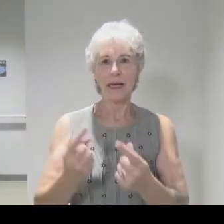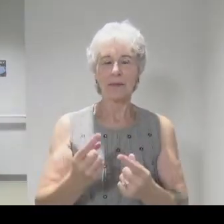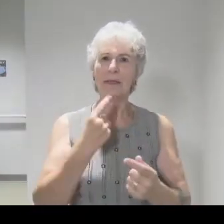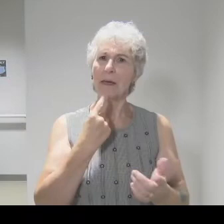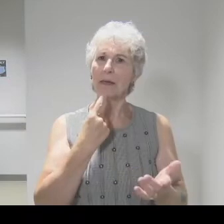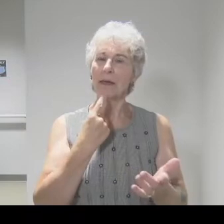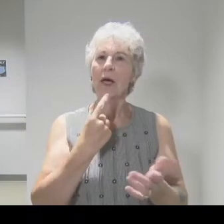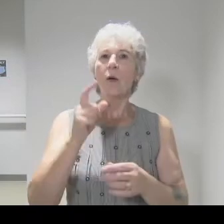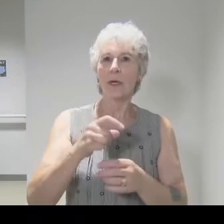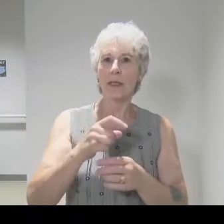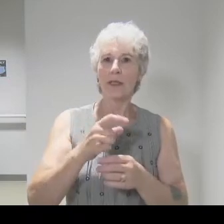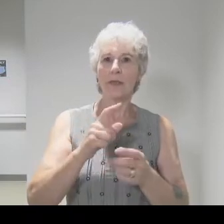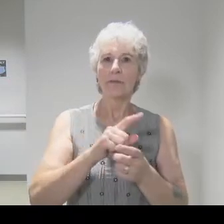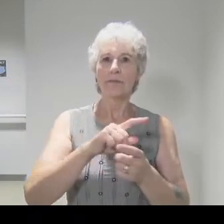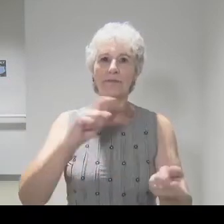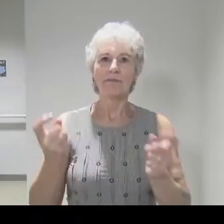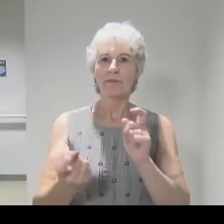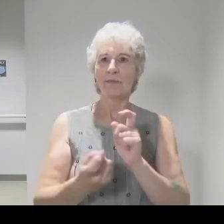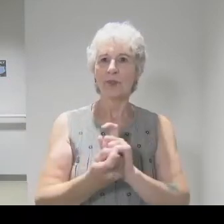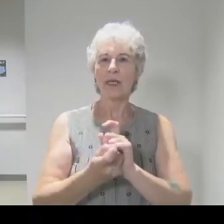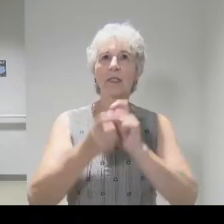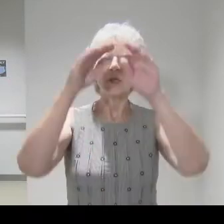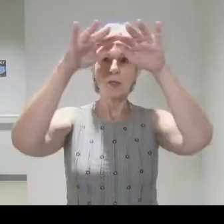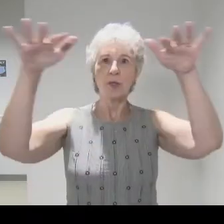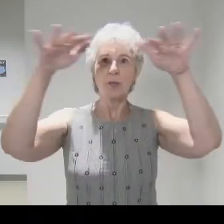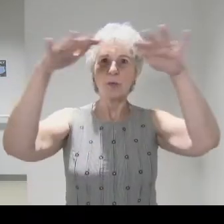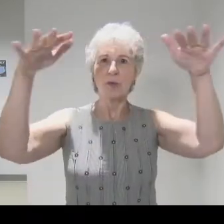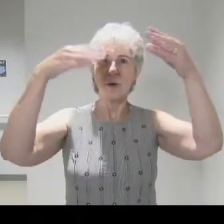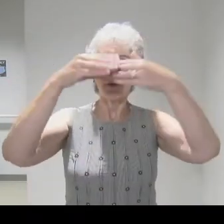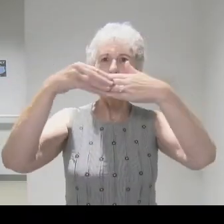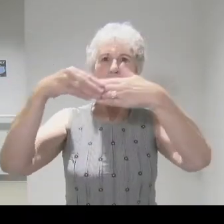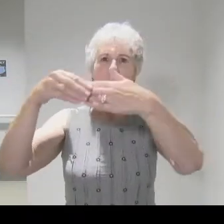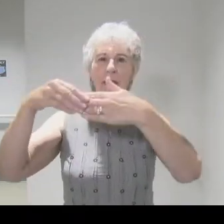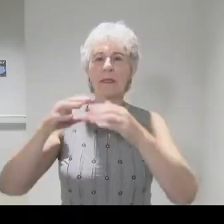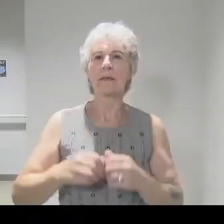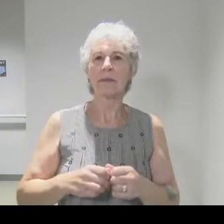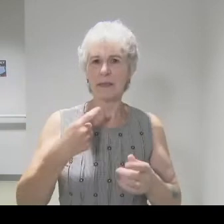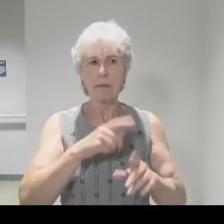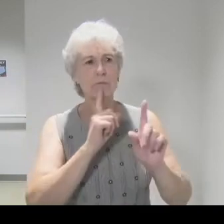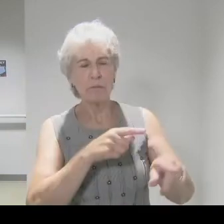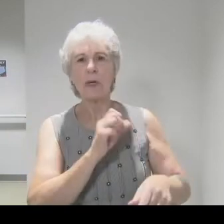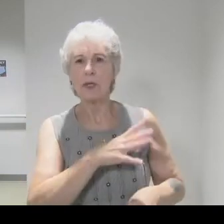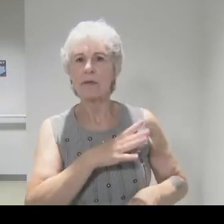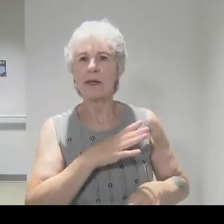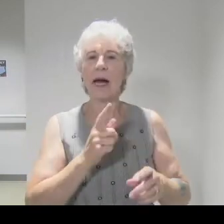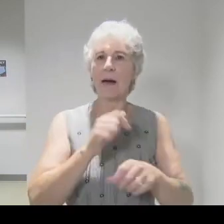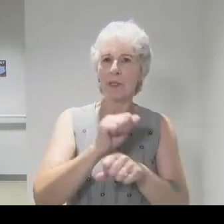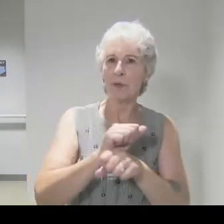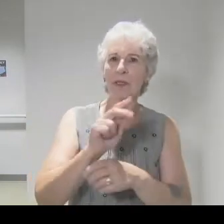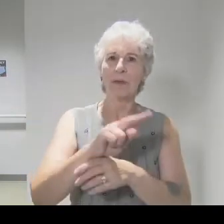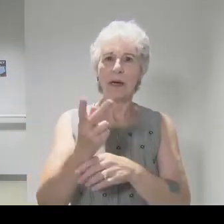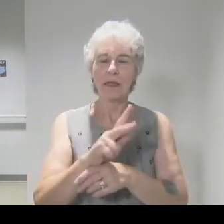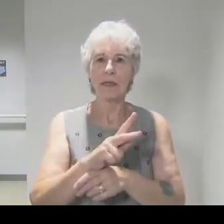said that we needed to replace the whole roof because it was so shaky, and so I said, go ahead. And I was working in my kitchen doing some things